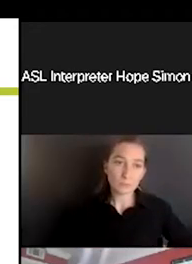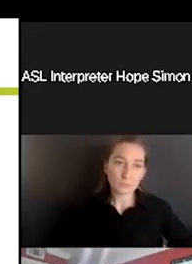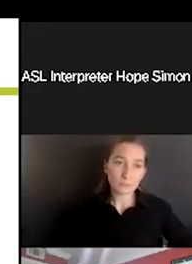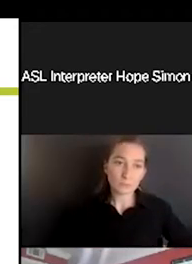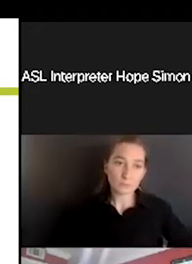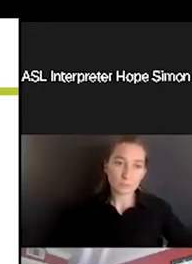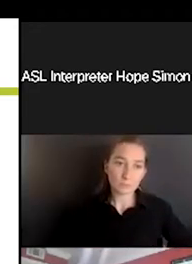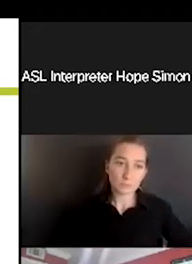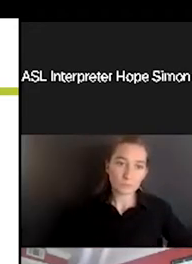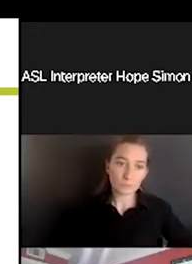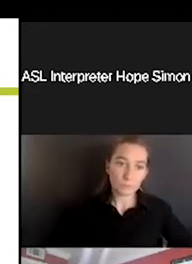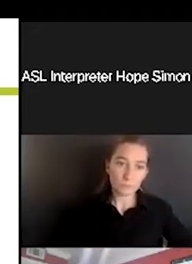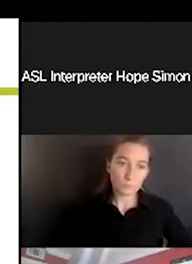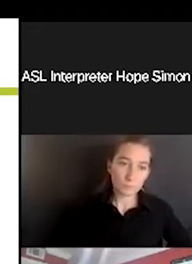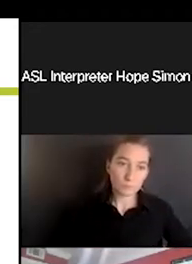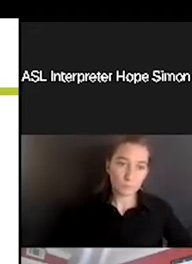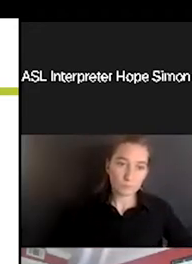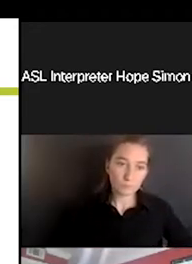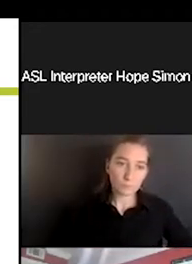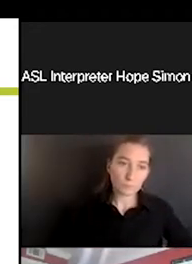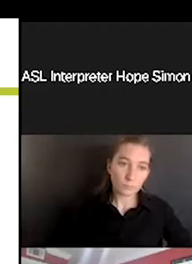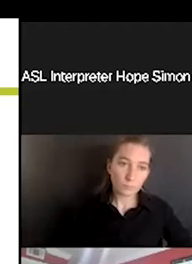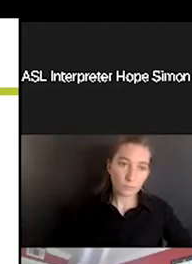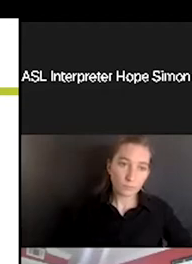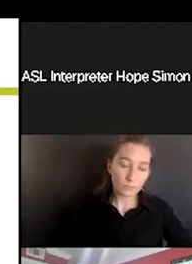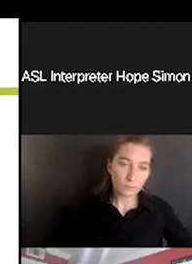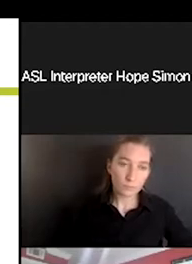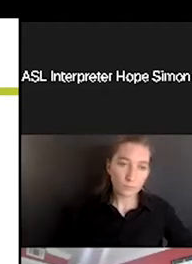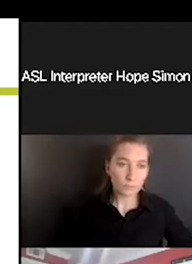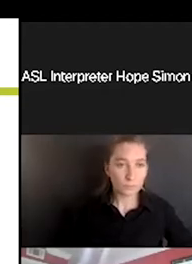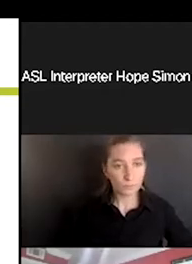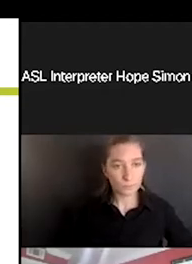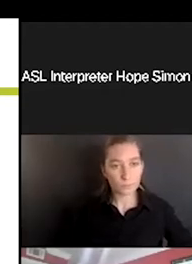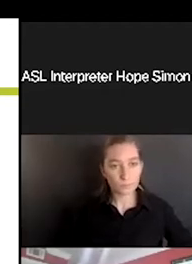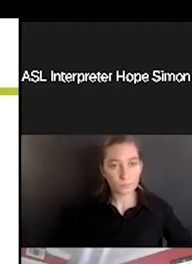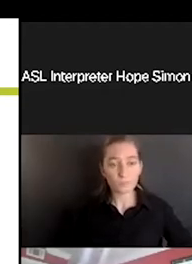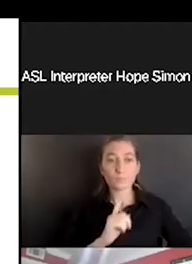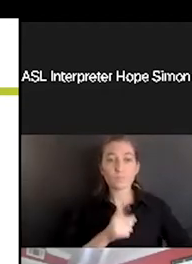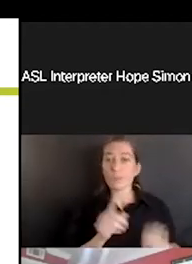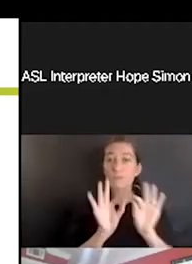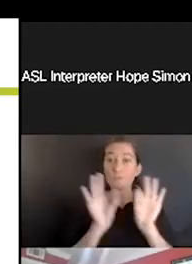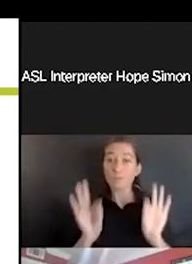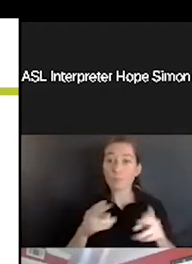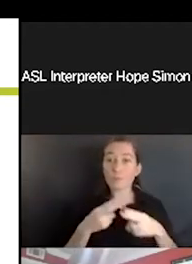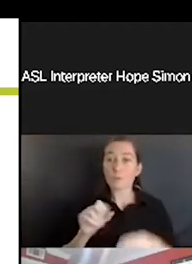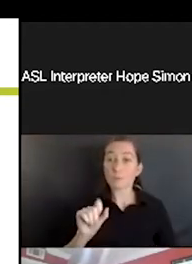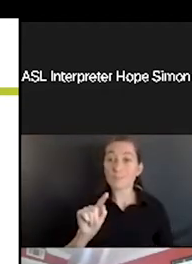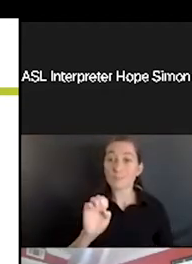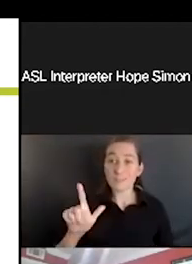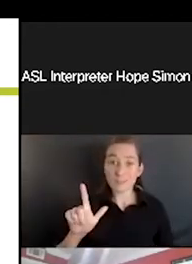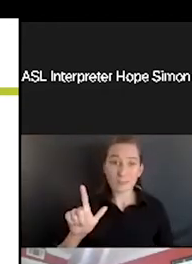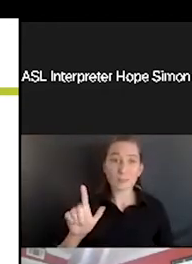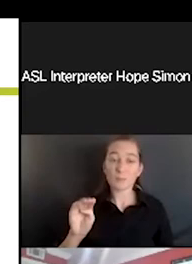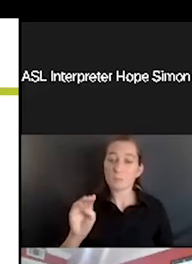which it got its name because of the Northridge earthquake, which is when we actually noticed this deficiency. And what